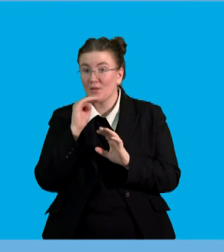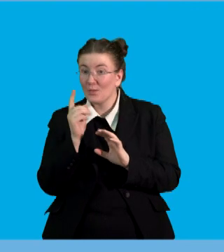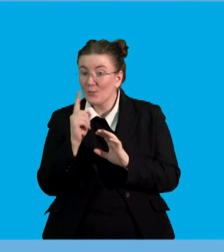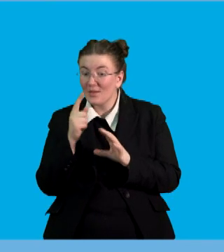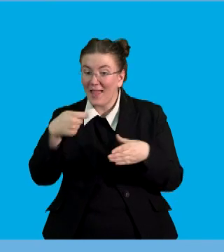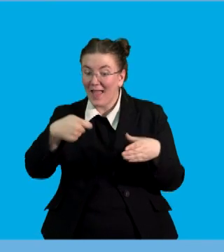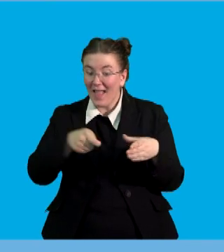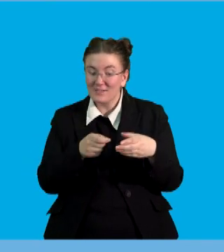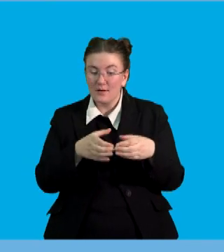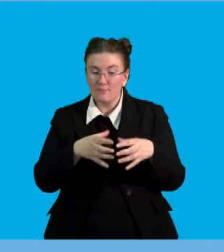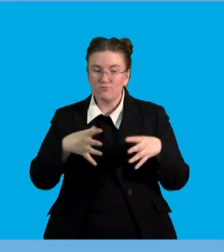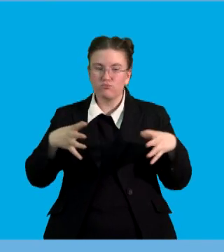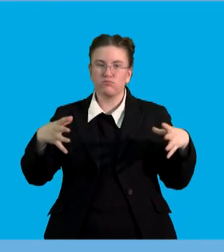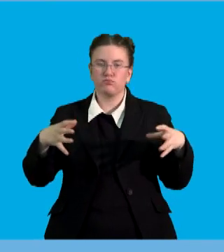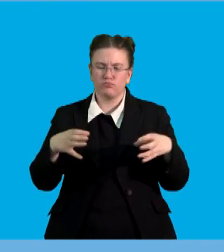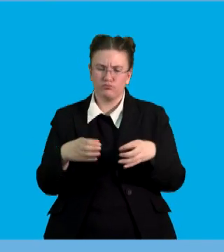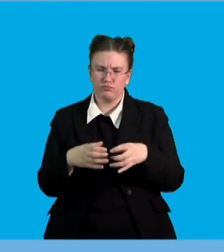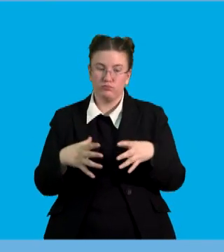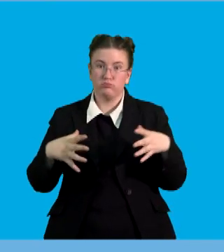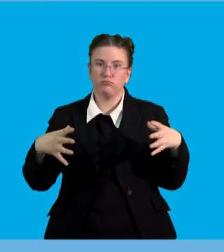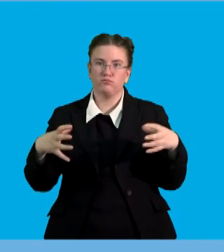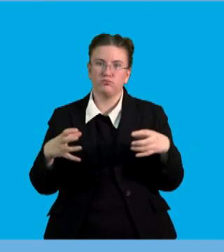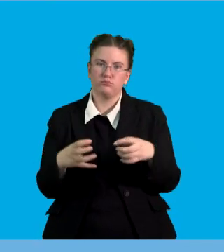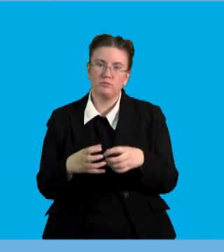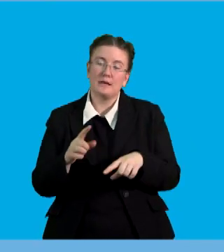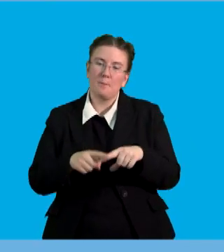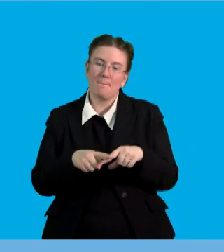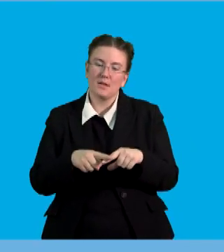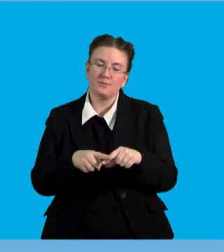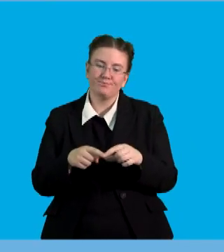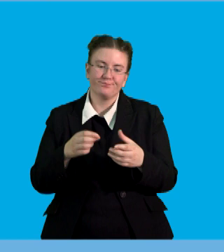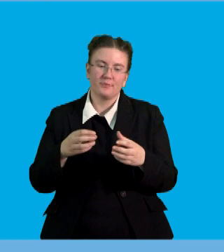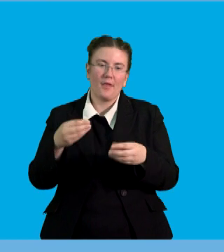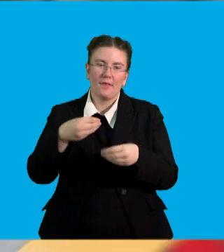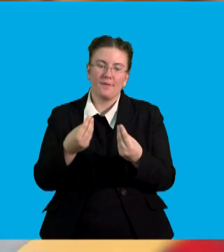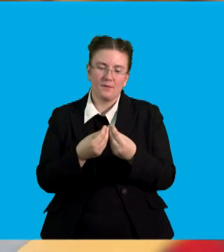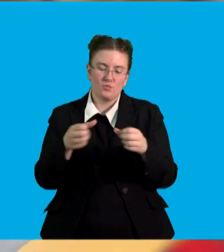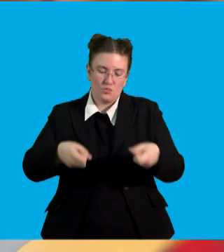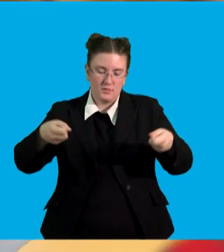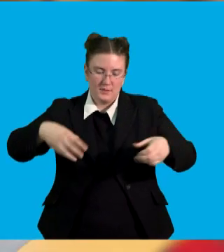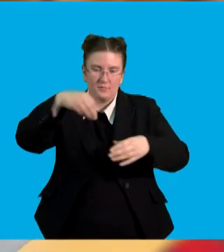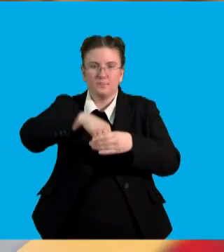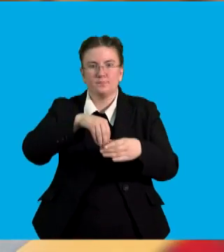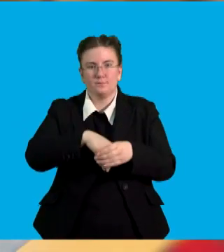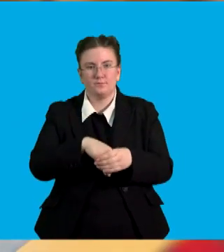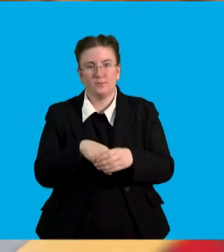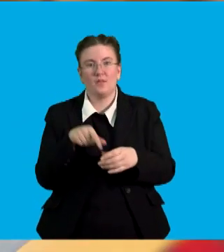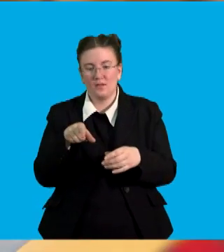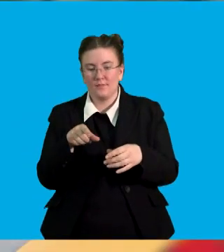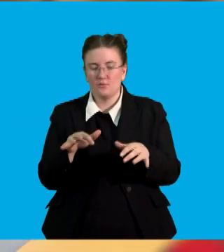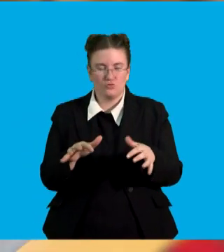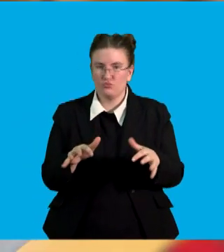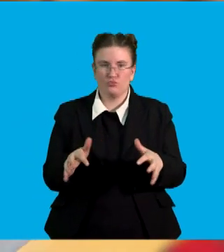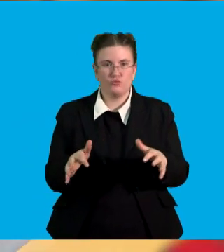are free to expand and move and fill the container that they are in, and therefore they move around freely within the container. They do